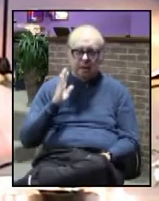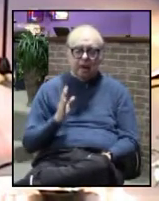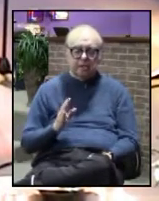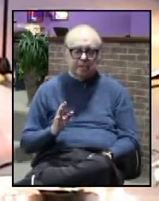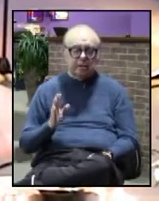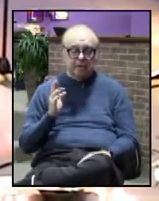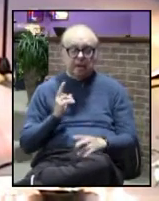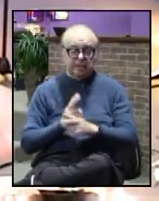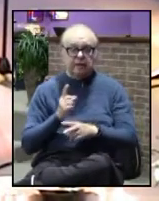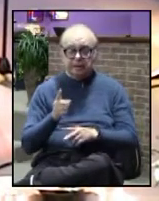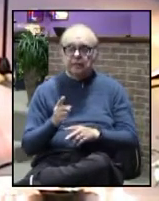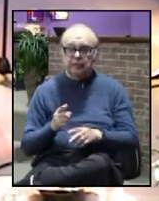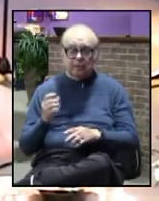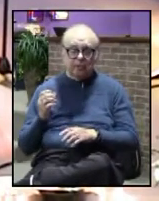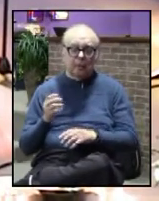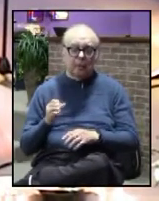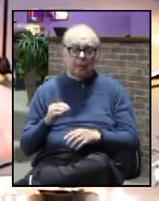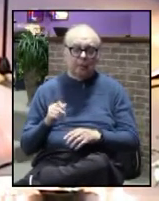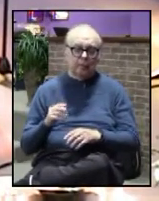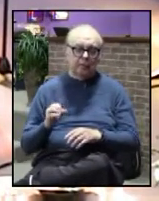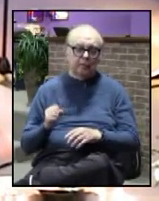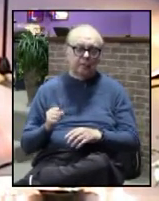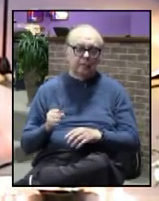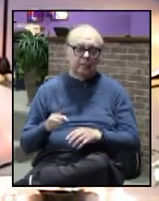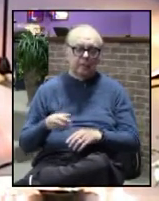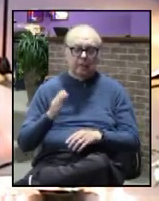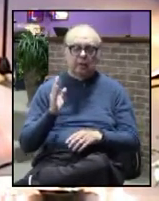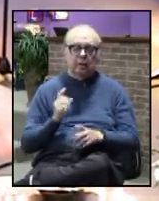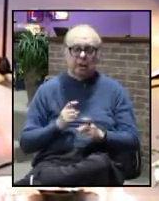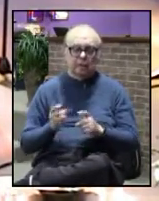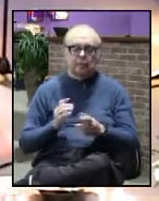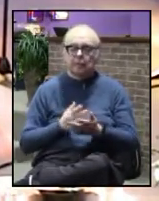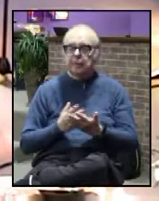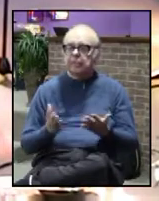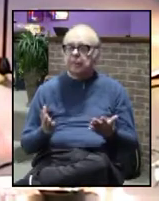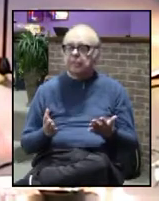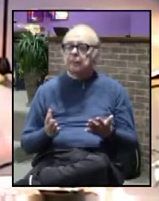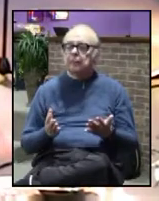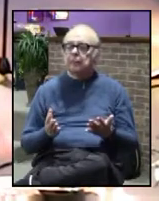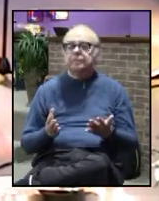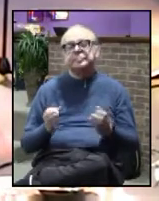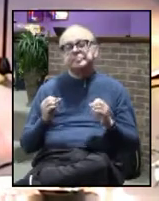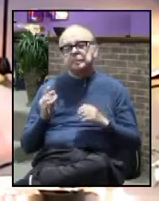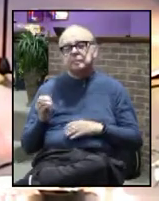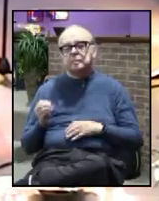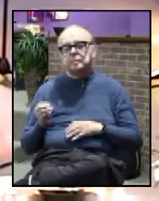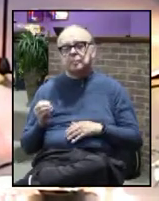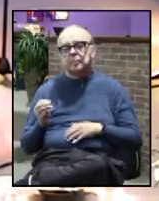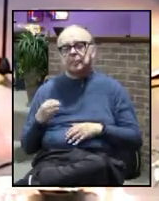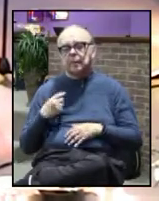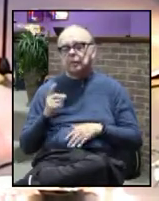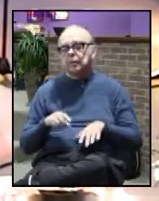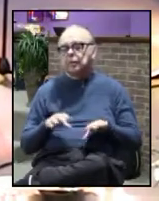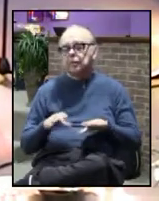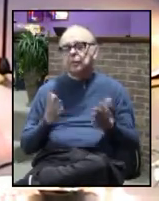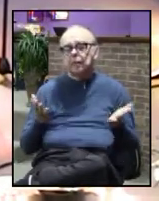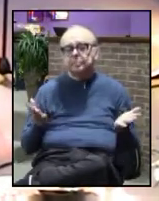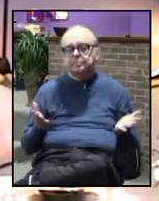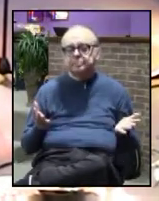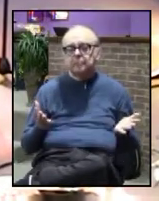oars, guys. And you need to let him handle these things. So what do we need to